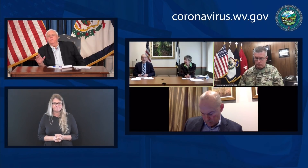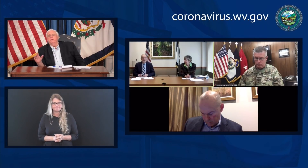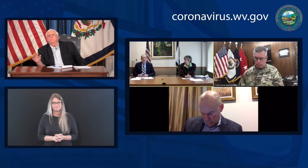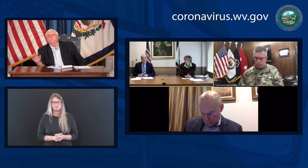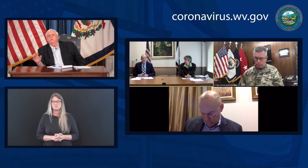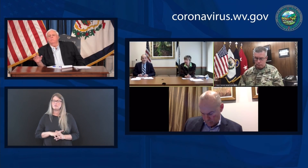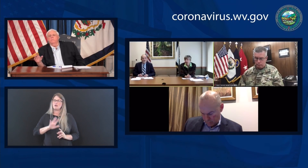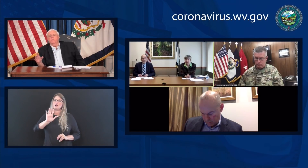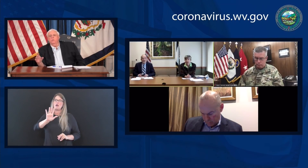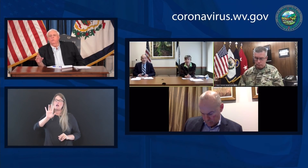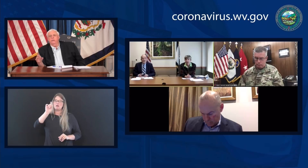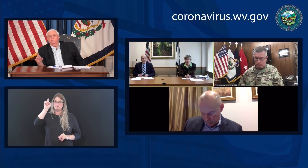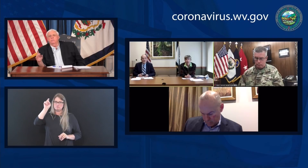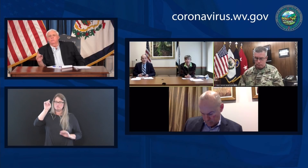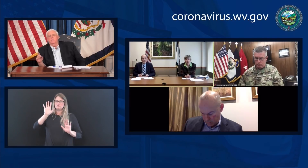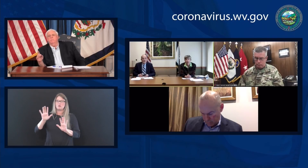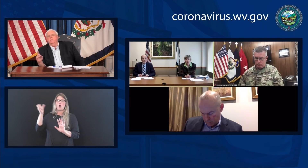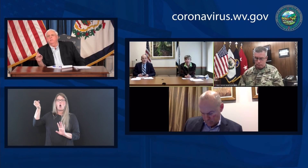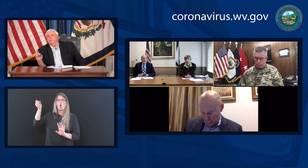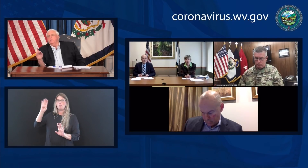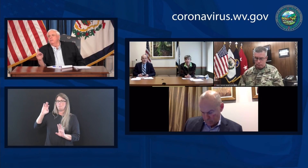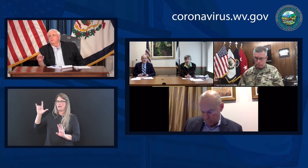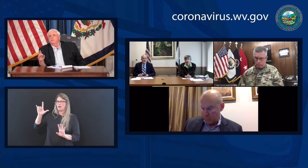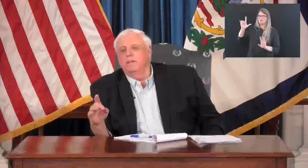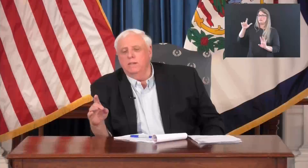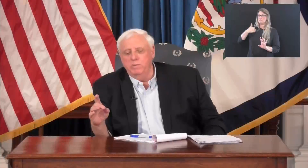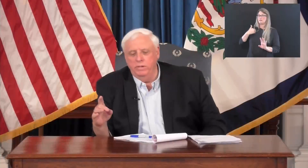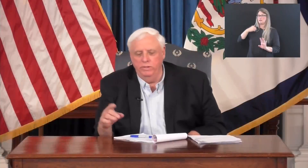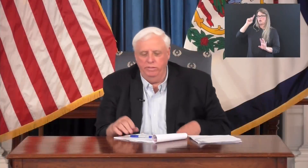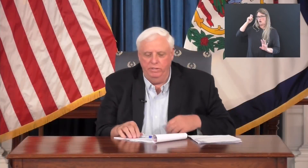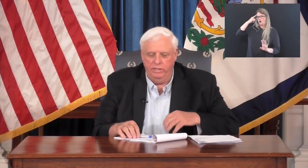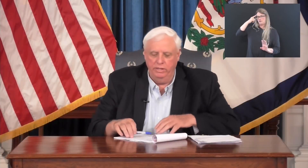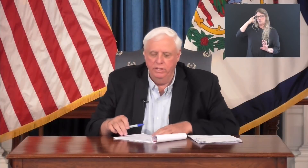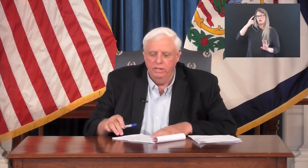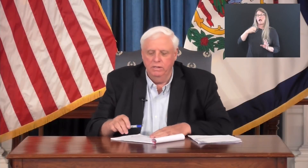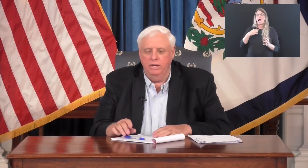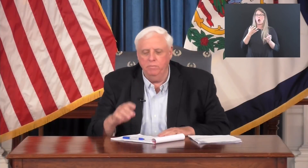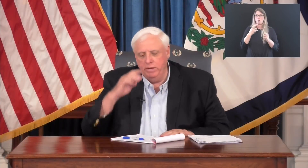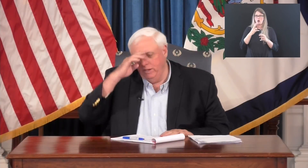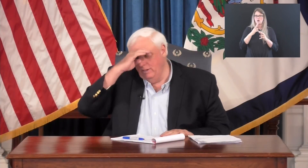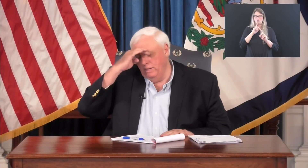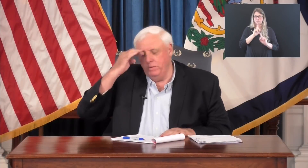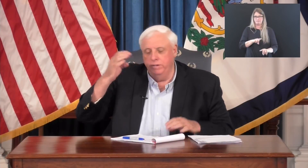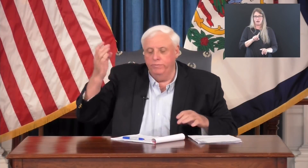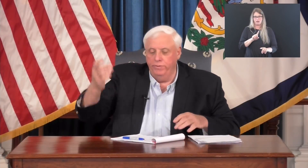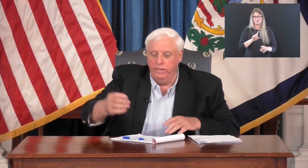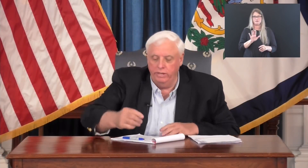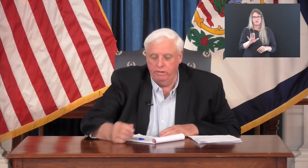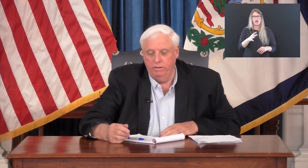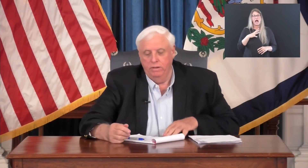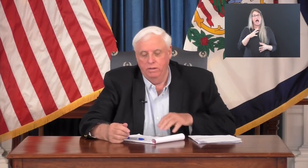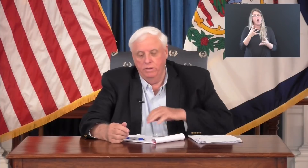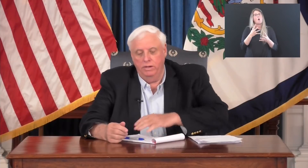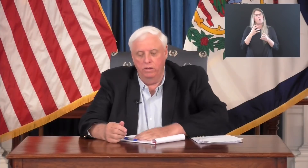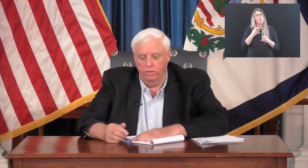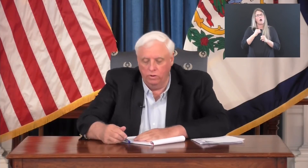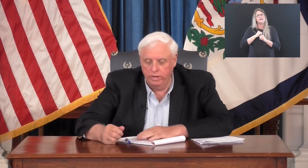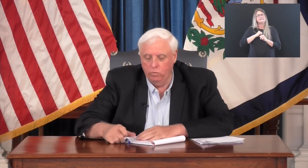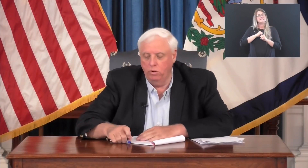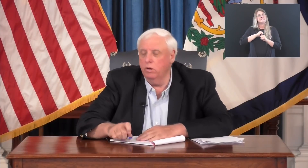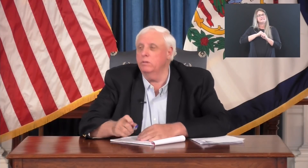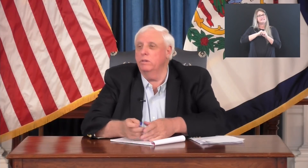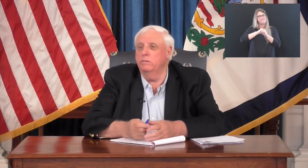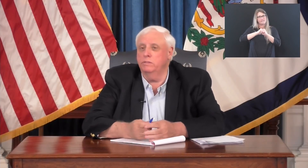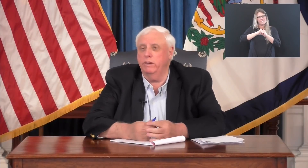Wait a minute, Bill, before you answer, let me do this, Kenny. Let me defend, the